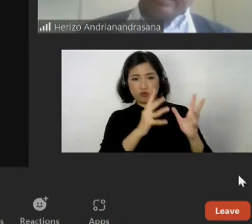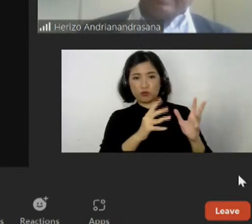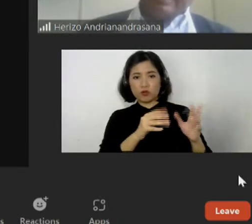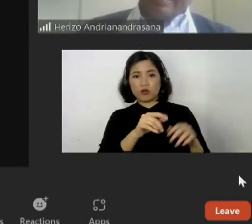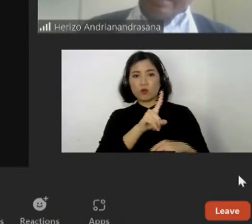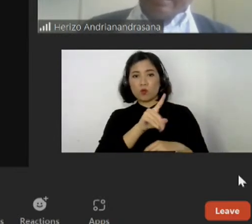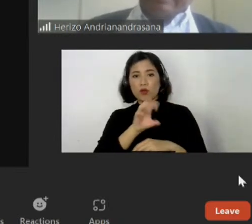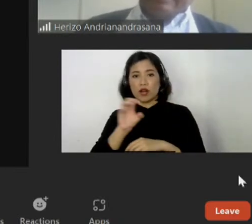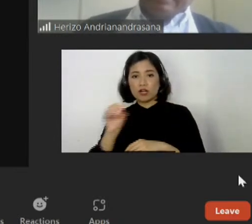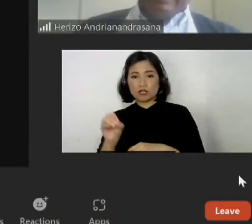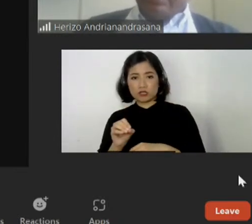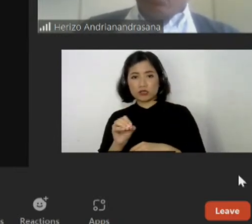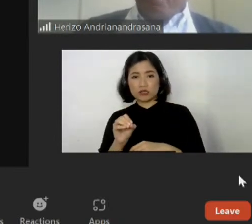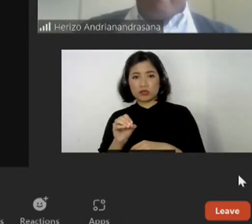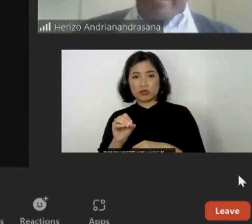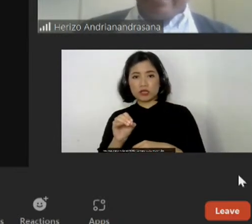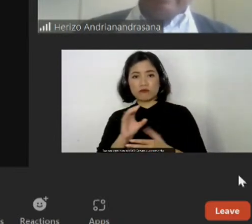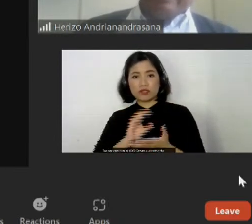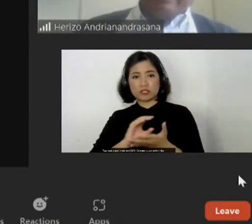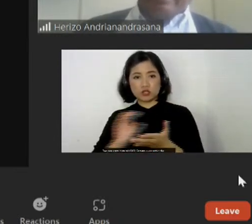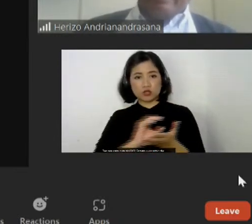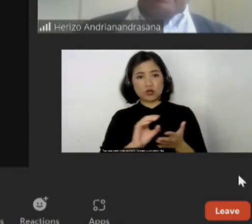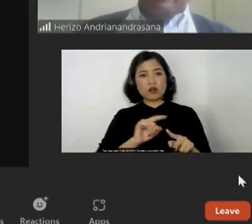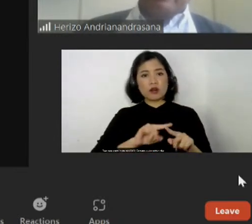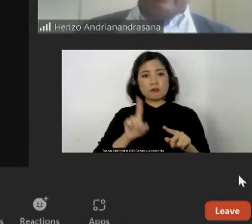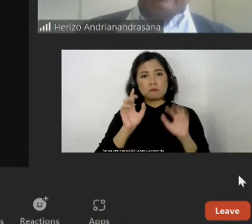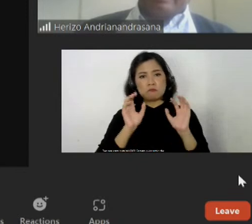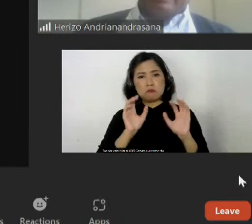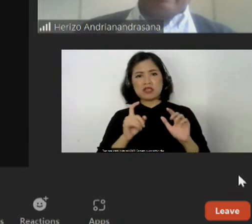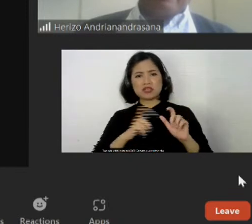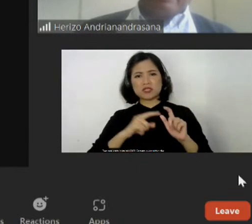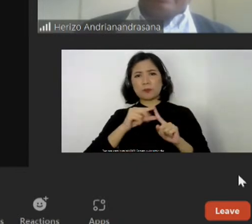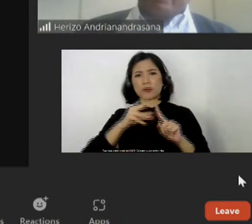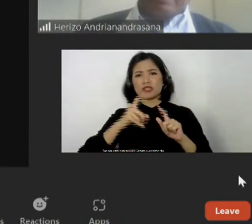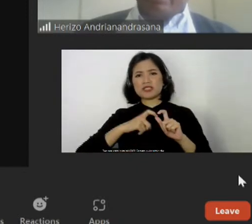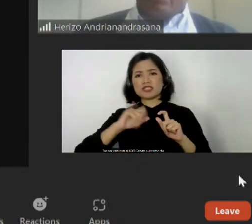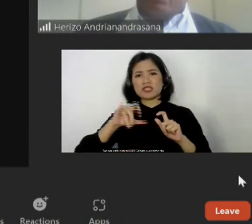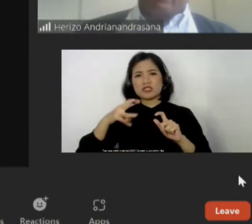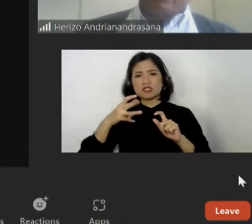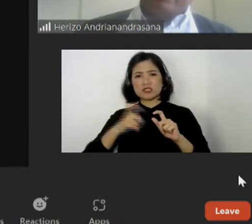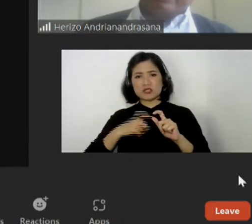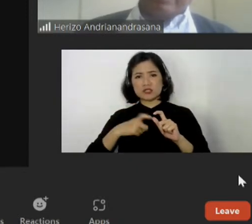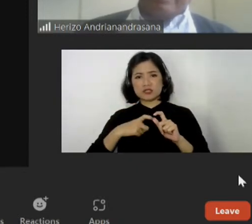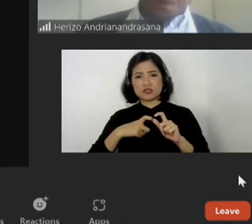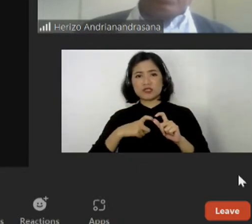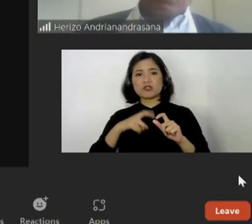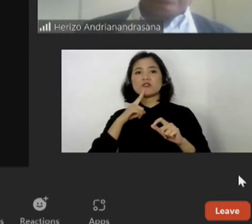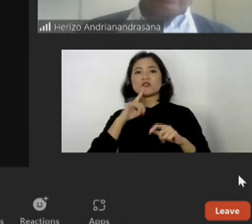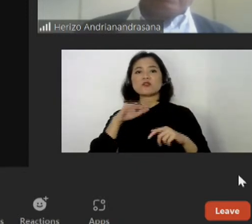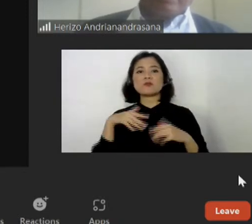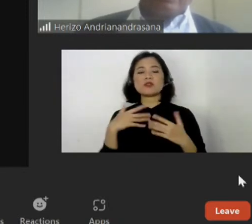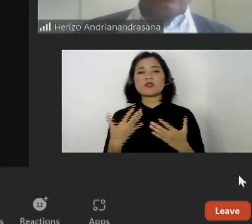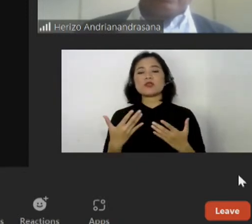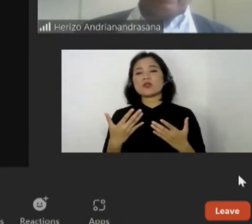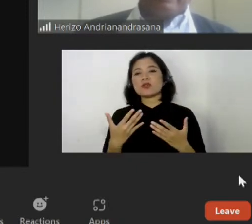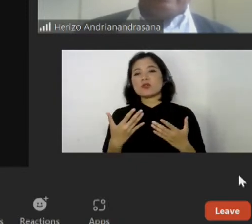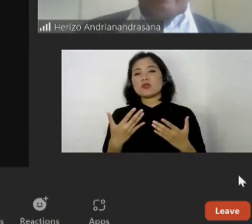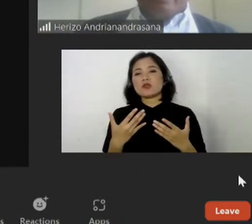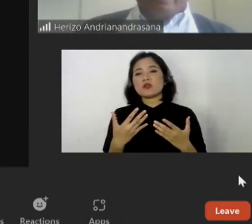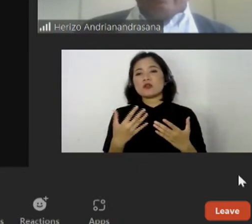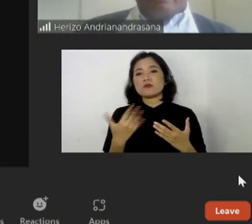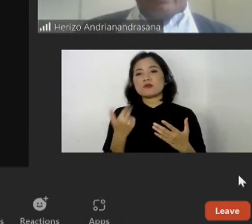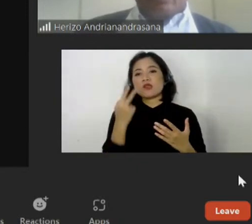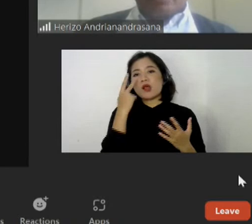100,000 hectares. And he saw many species, a lot of biodiversity, and he was quite surprised to